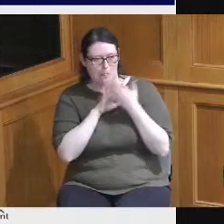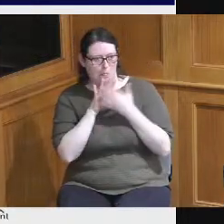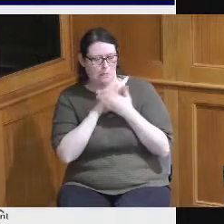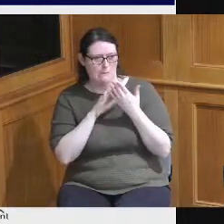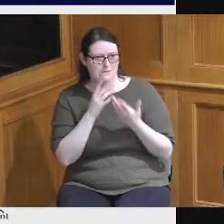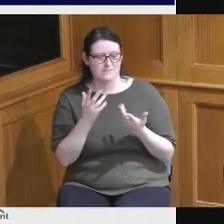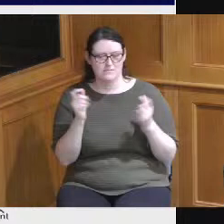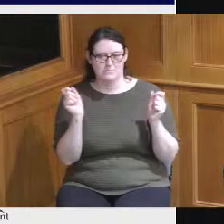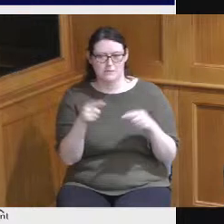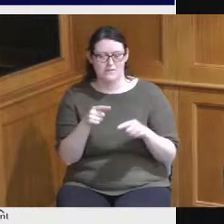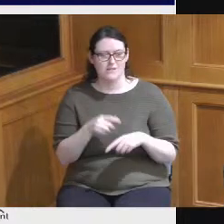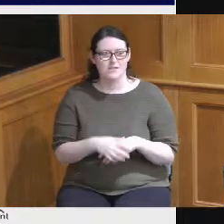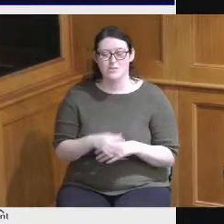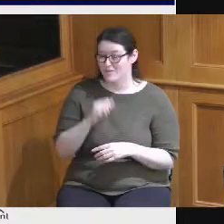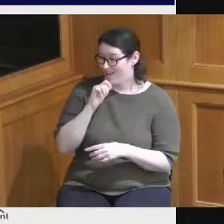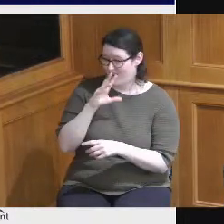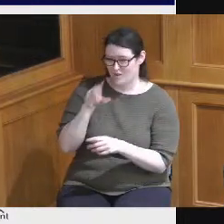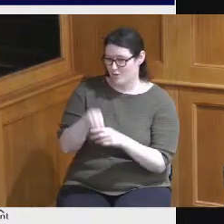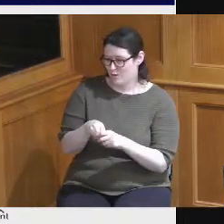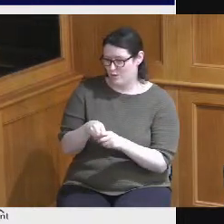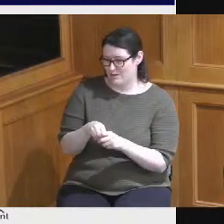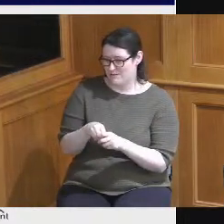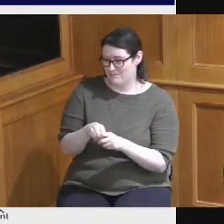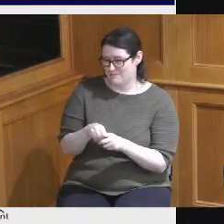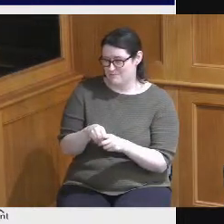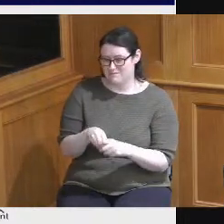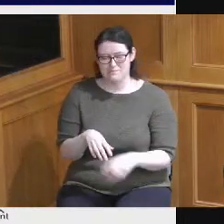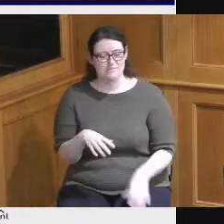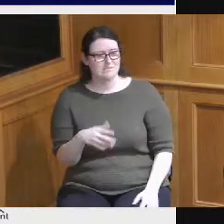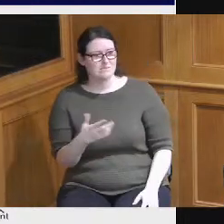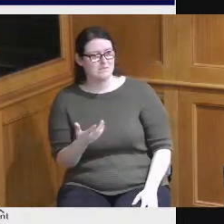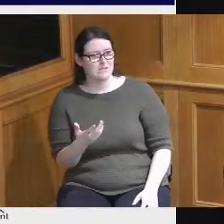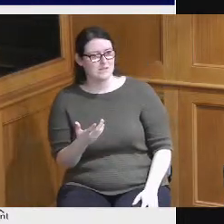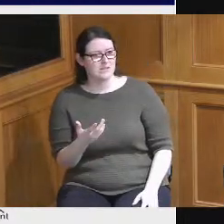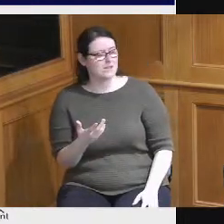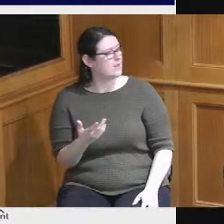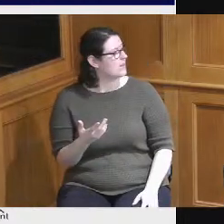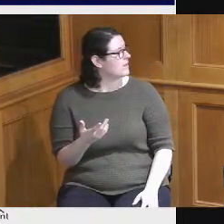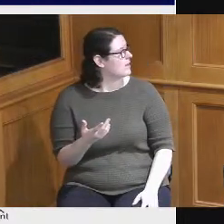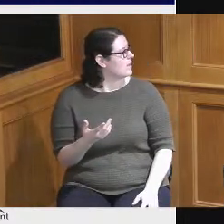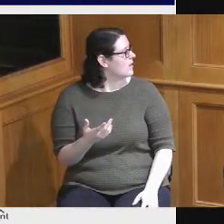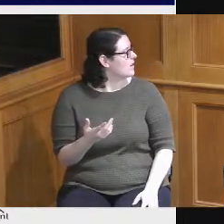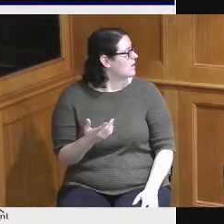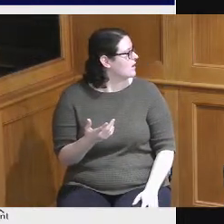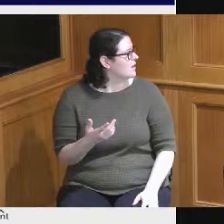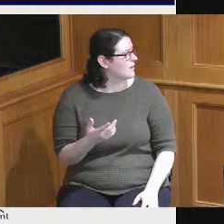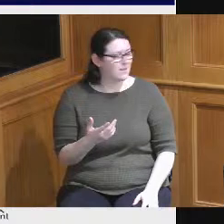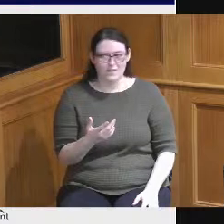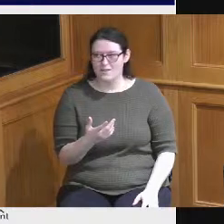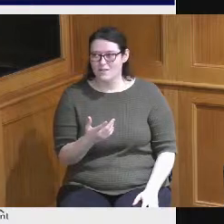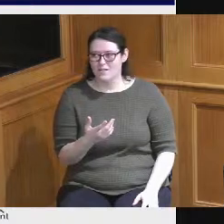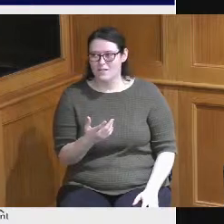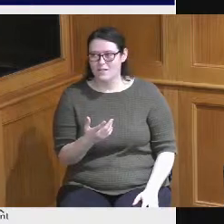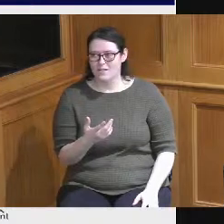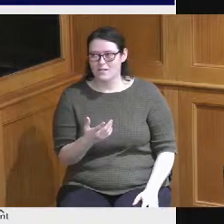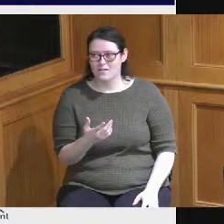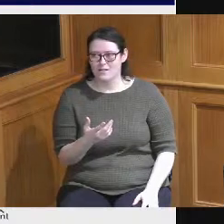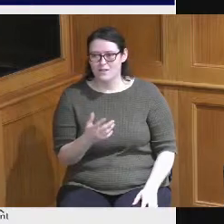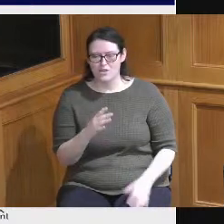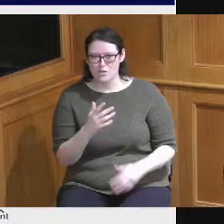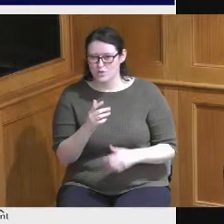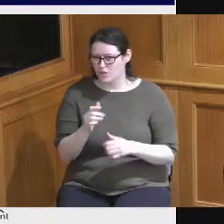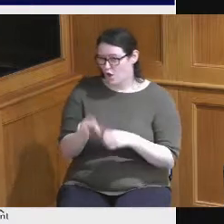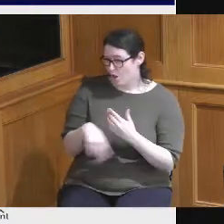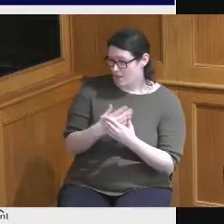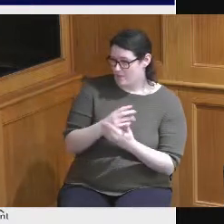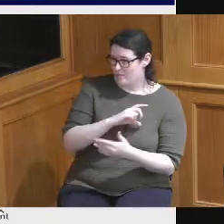they wouldn't be included anywhere in this or not? What do you guys use for your camera? Because everybody uses it. All the police departments use